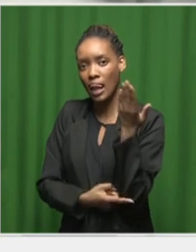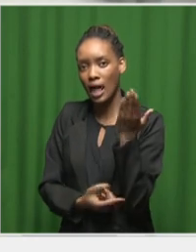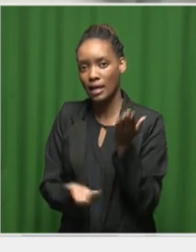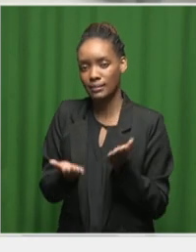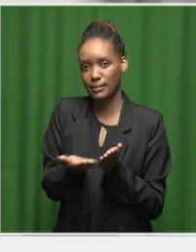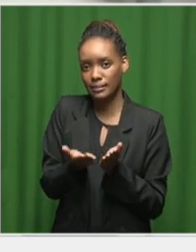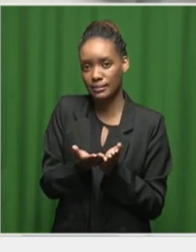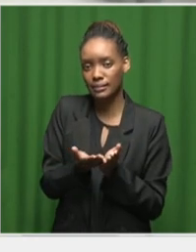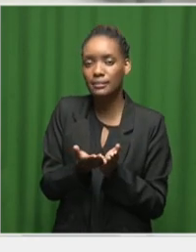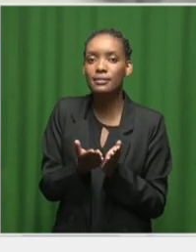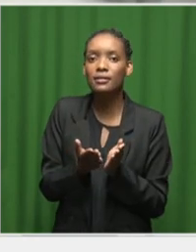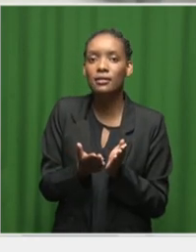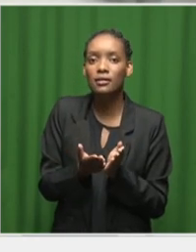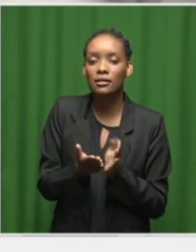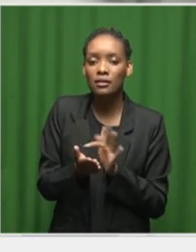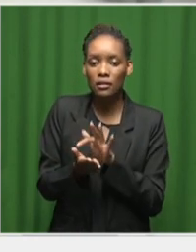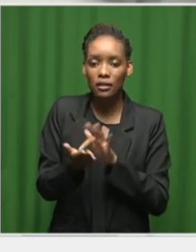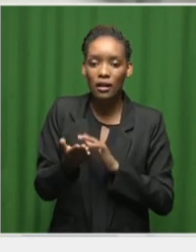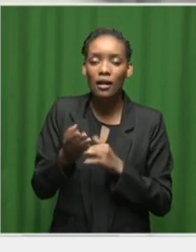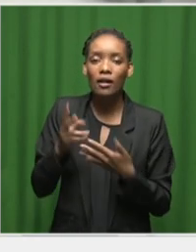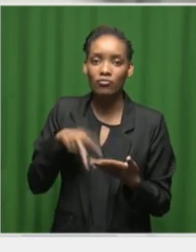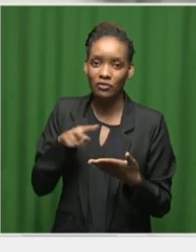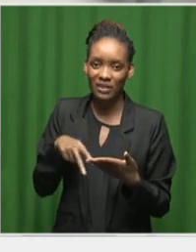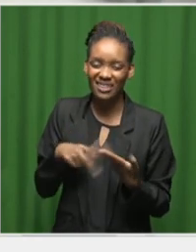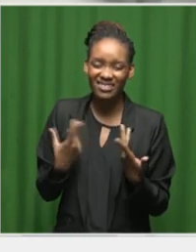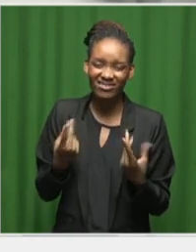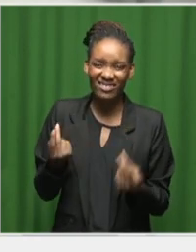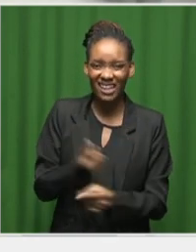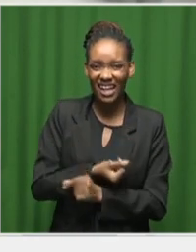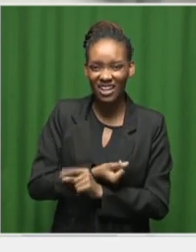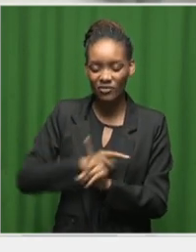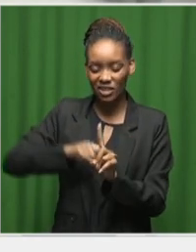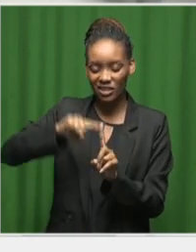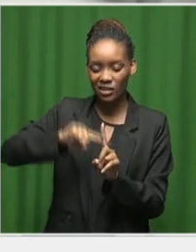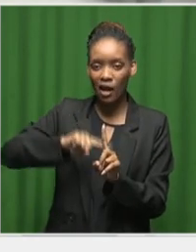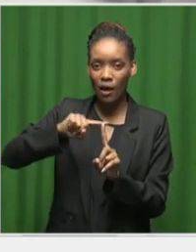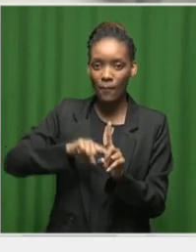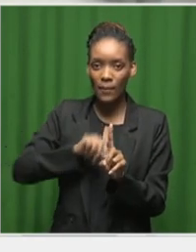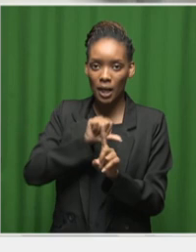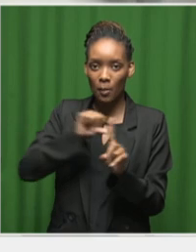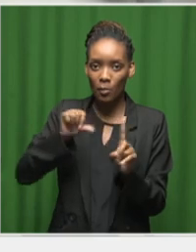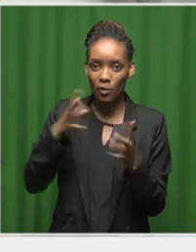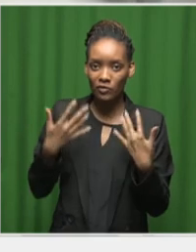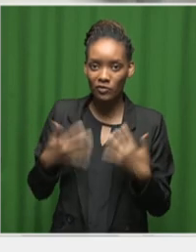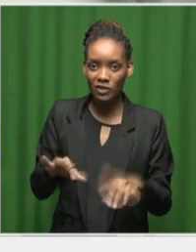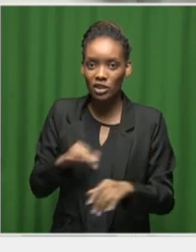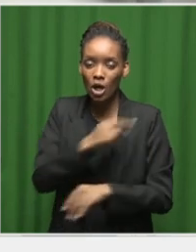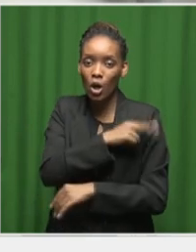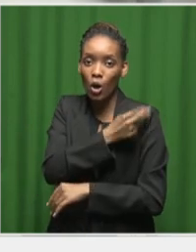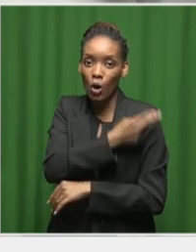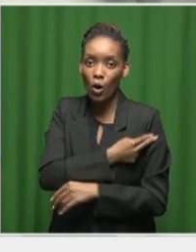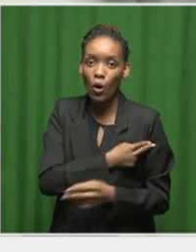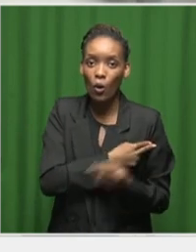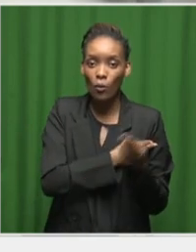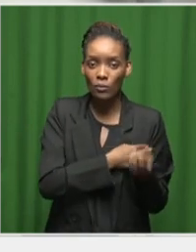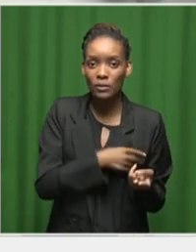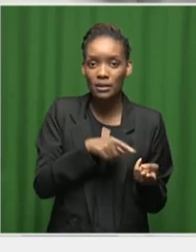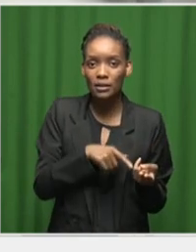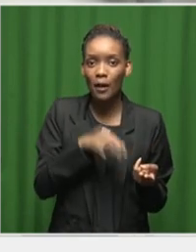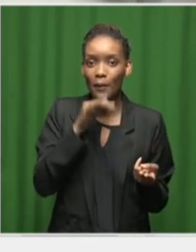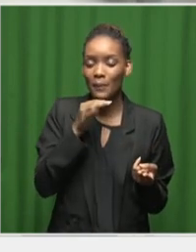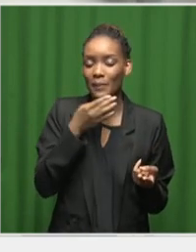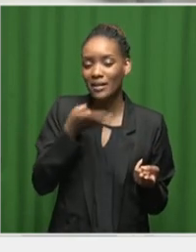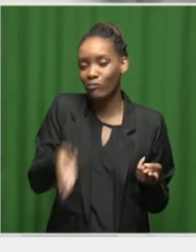Unfortunately, he had a back operation, so he did it in his hospital pajamas from his hospital bed via Zoom.